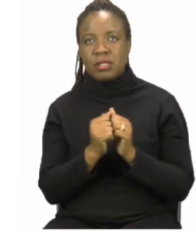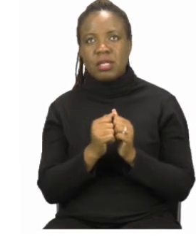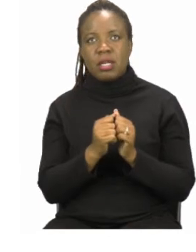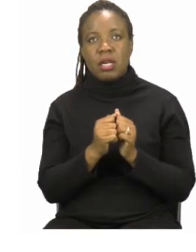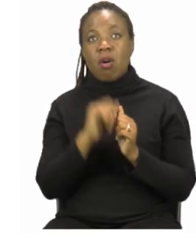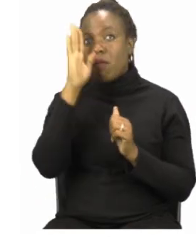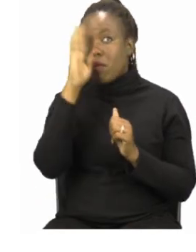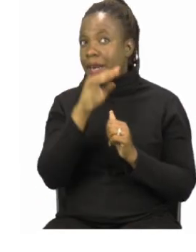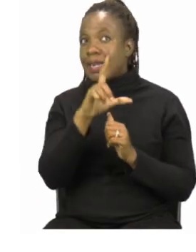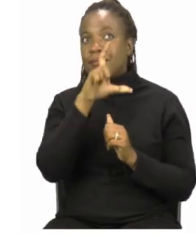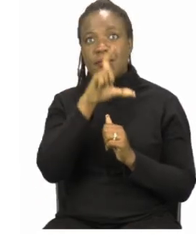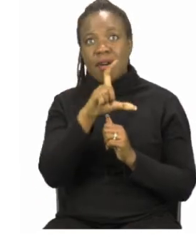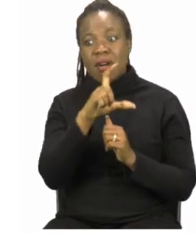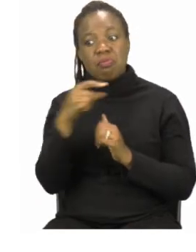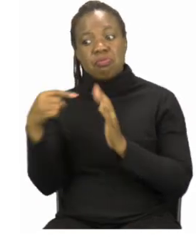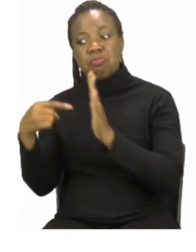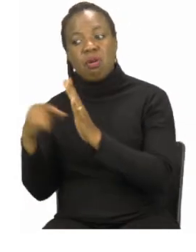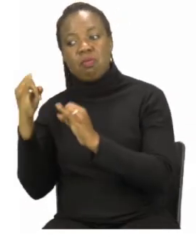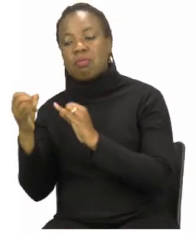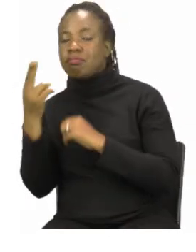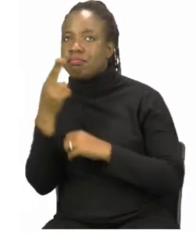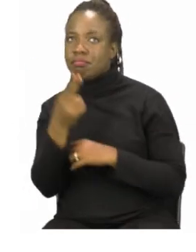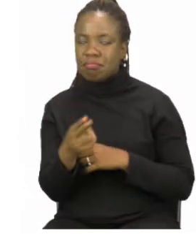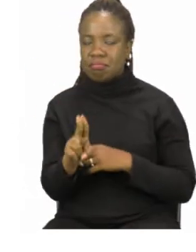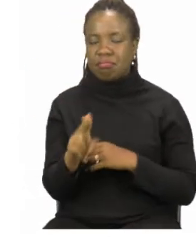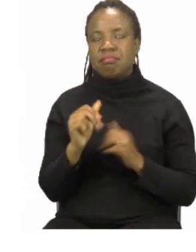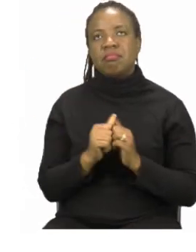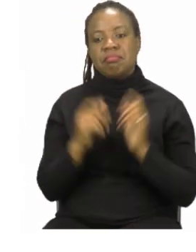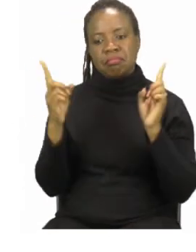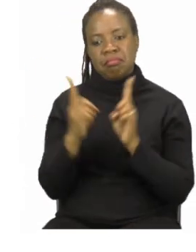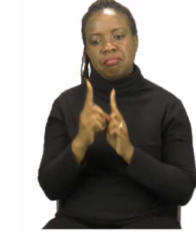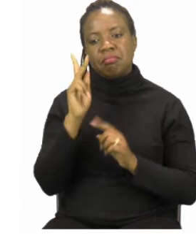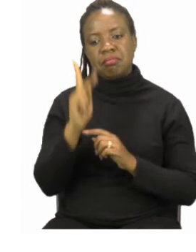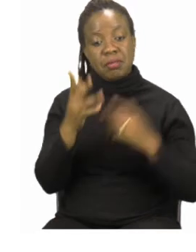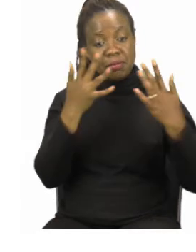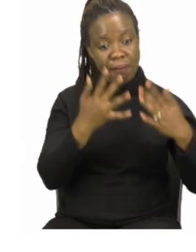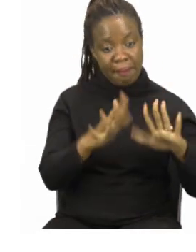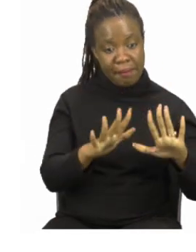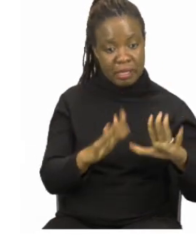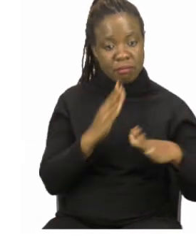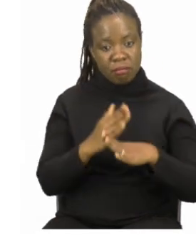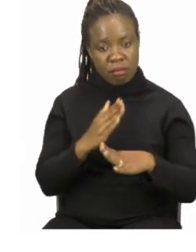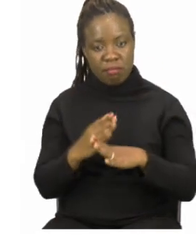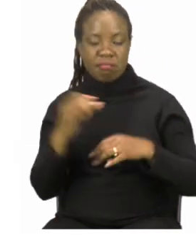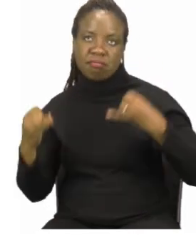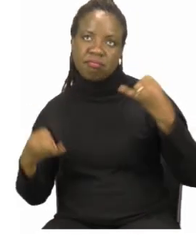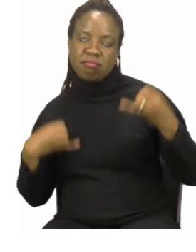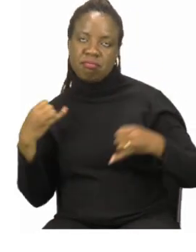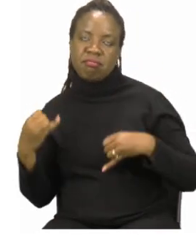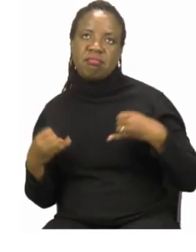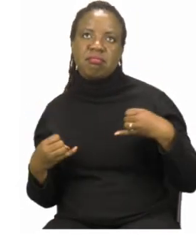at the end. I'll see you when you're done with both of your exercises. Have fun,